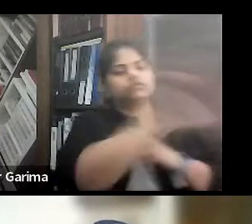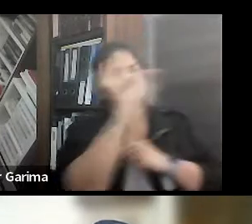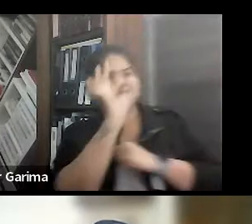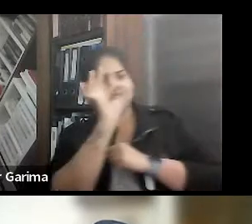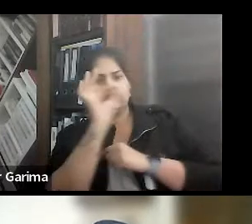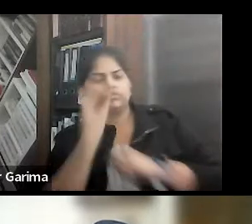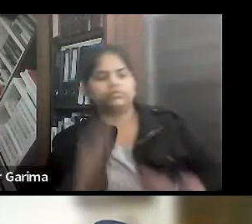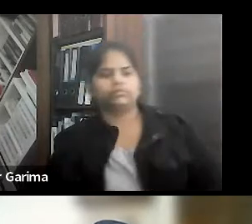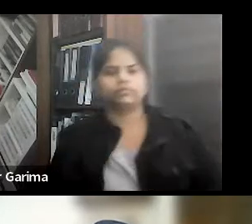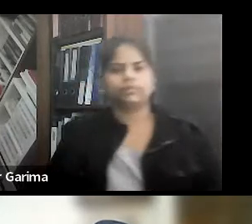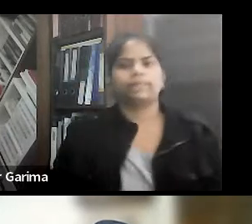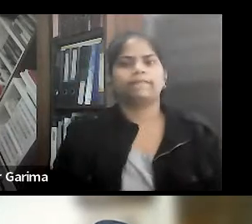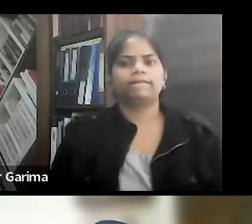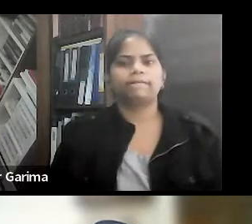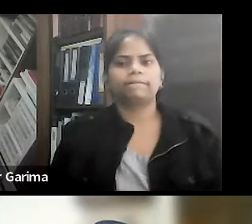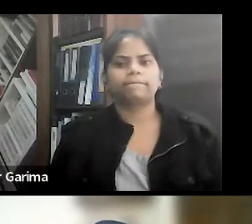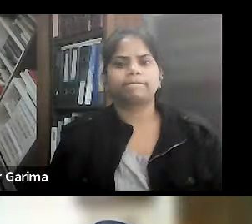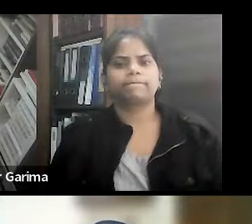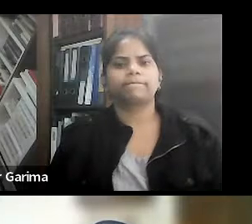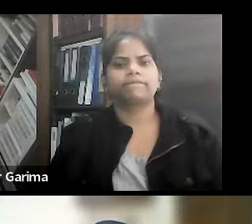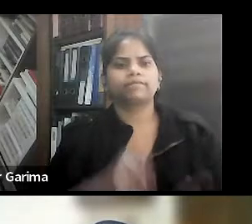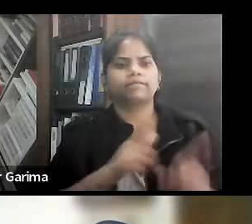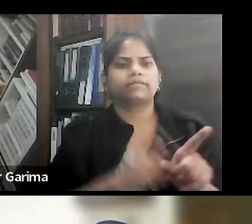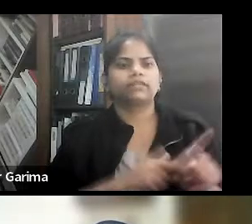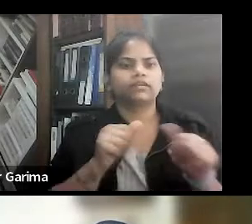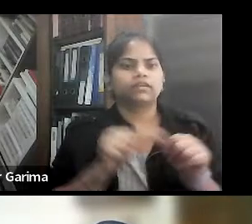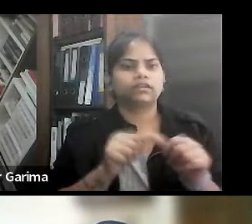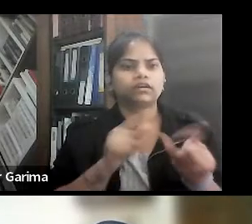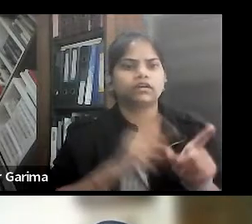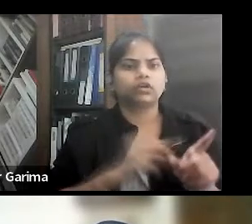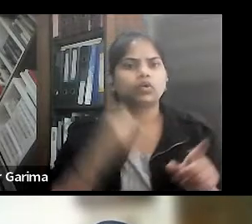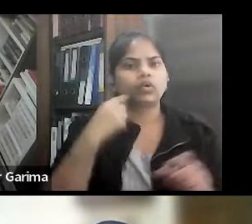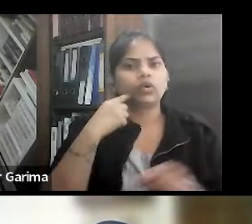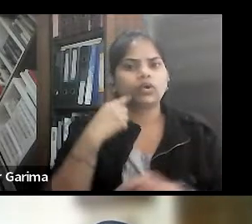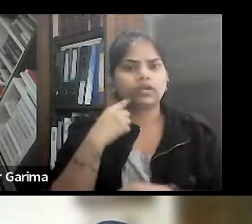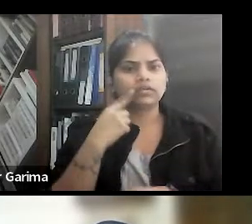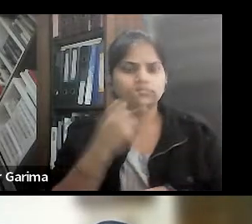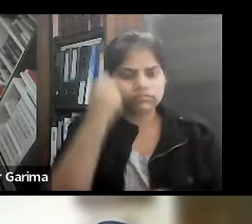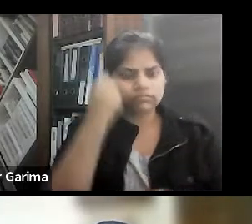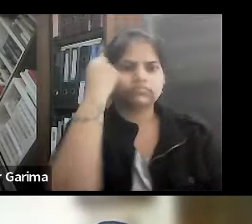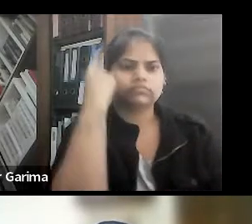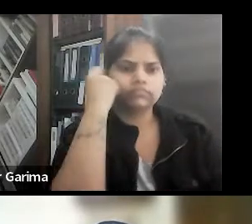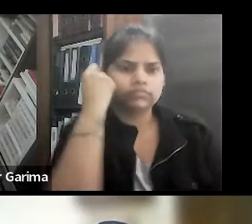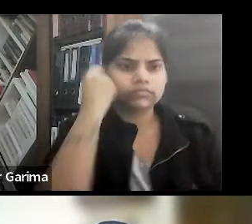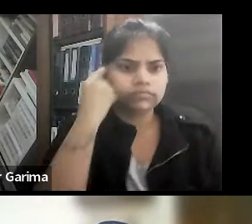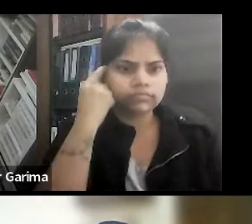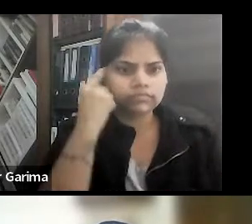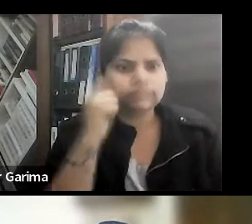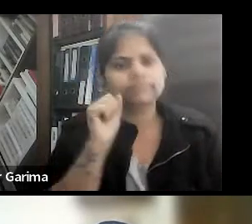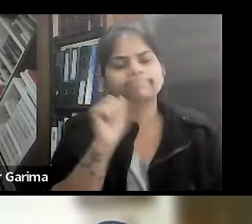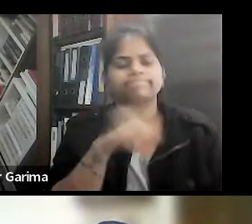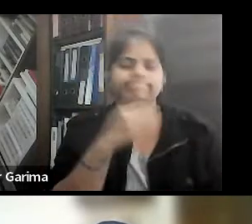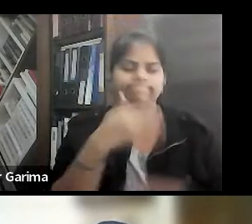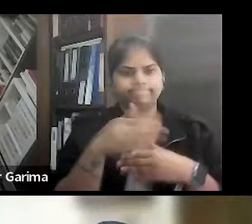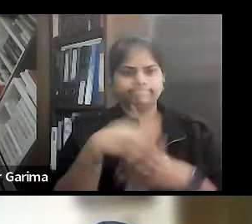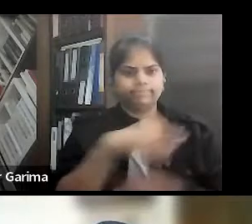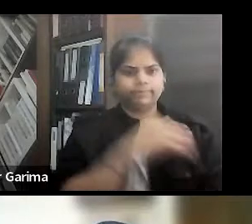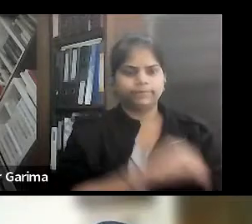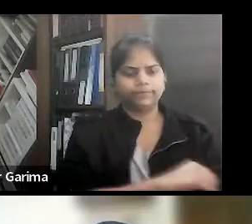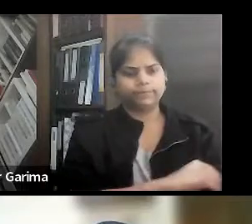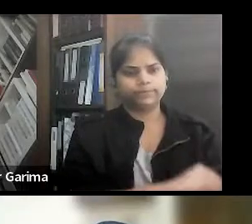So, Yayoi, basically, he wants to. You understood? Yes. Yeah, go ahead.